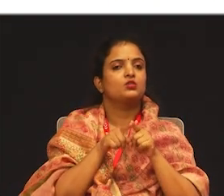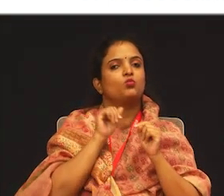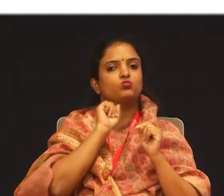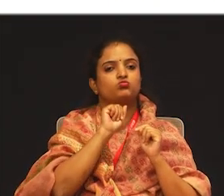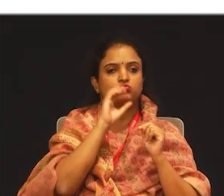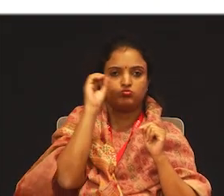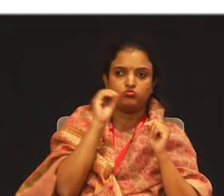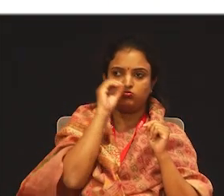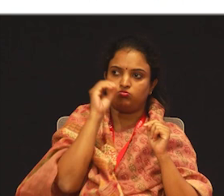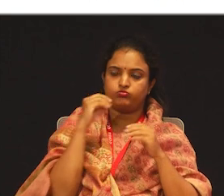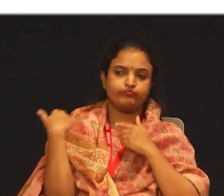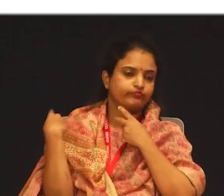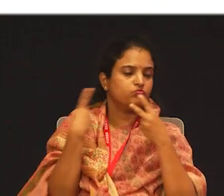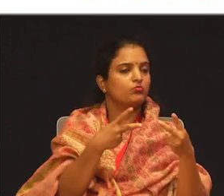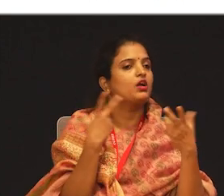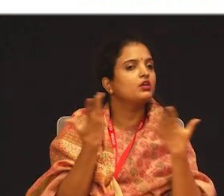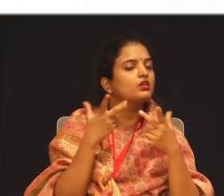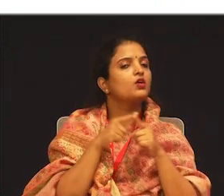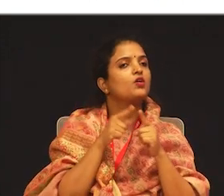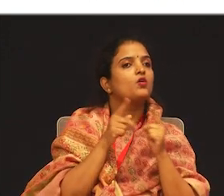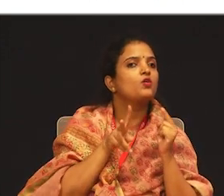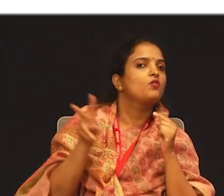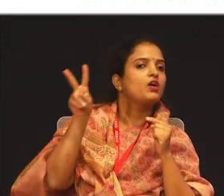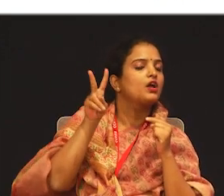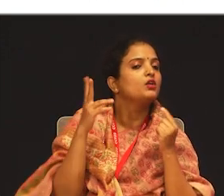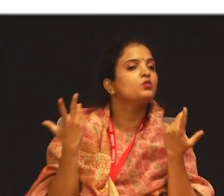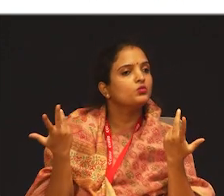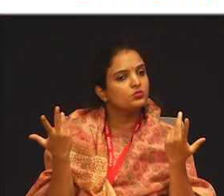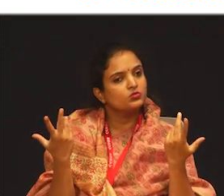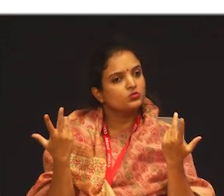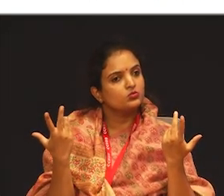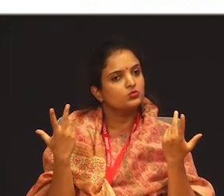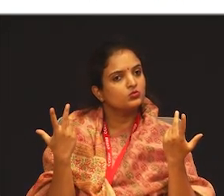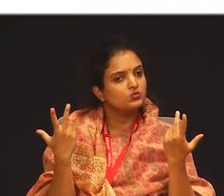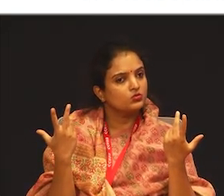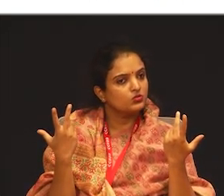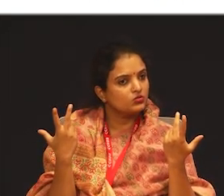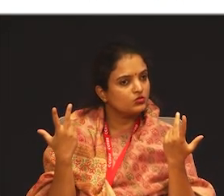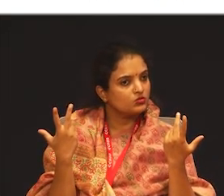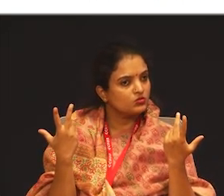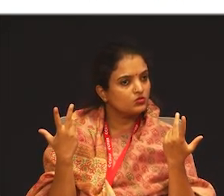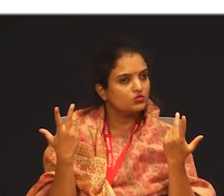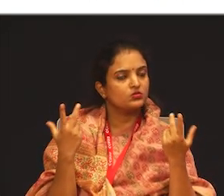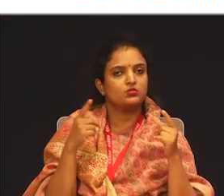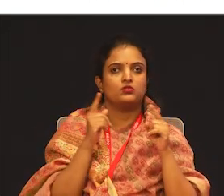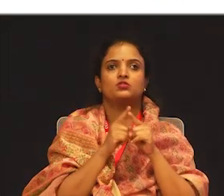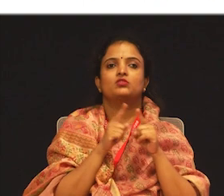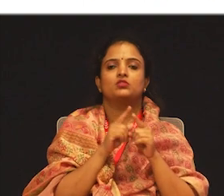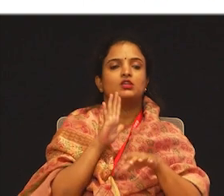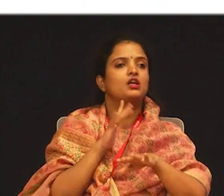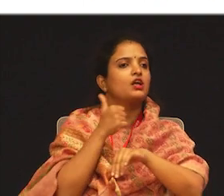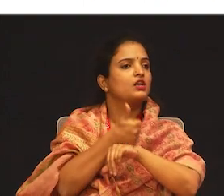organizations are giving us back, our own values. So the mantra here is establish a